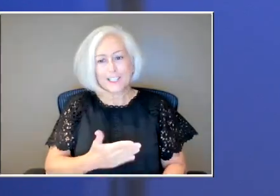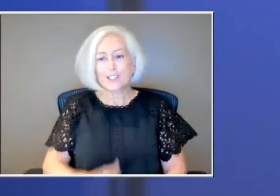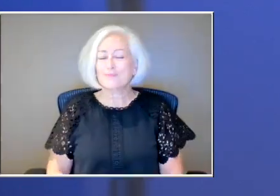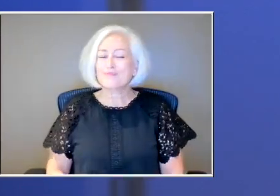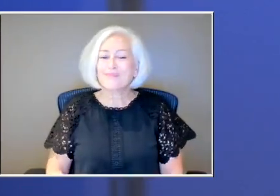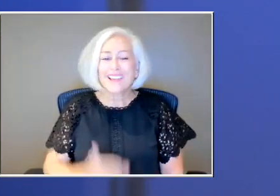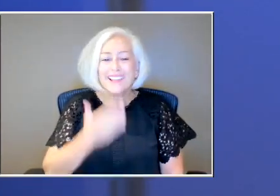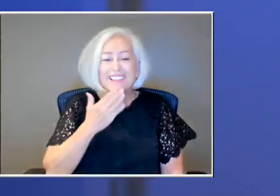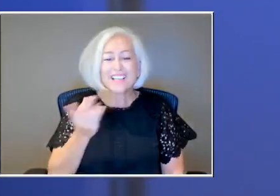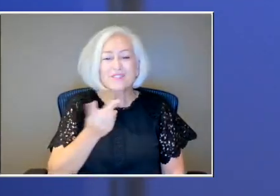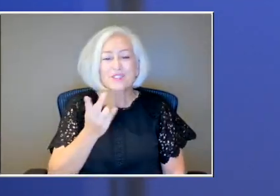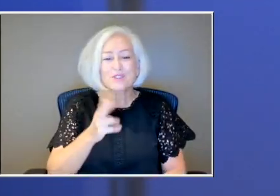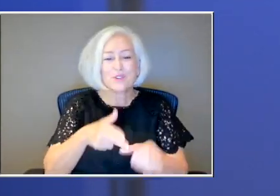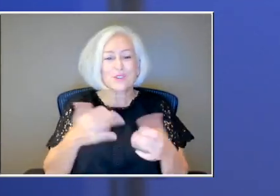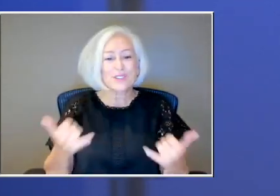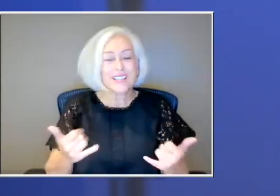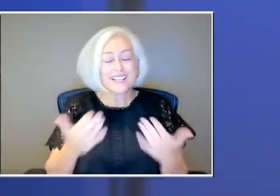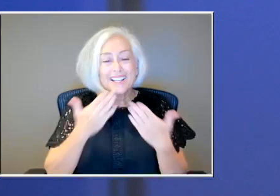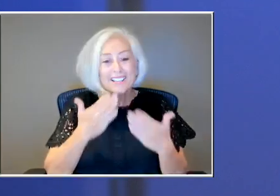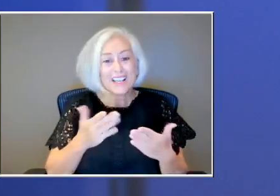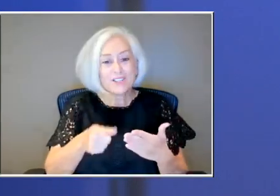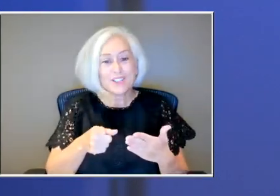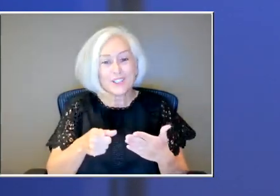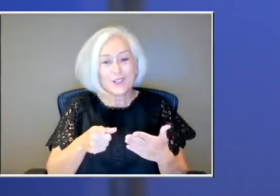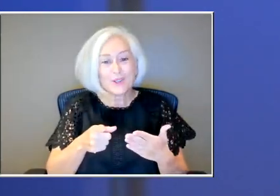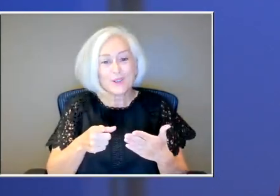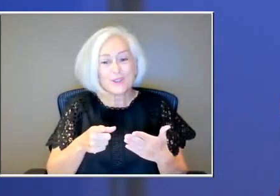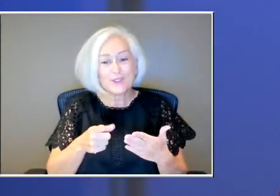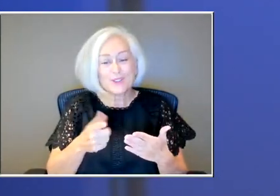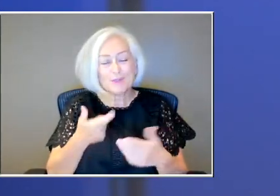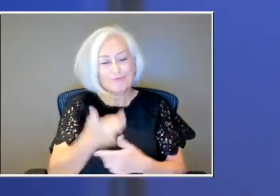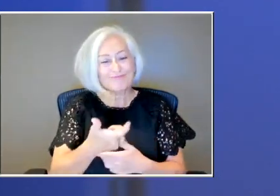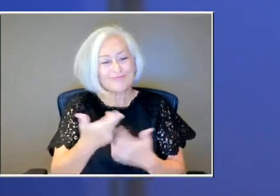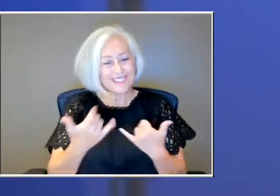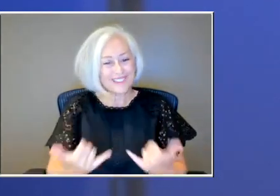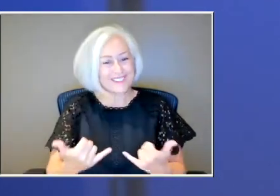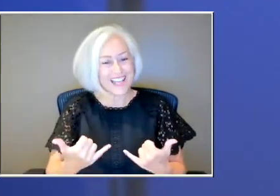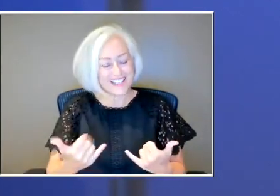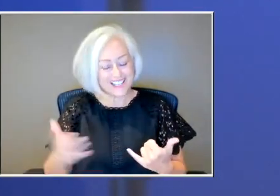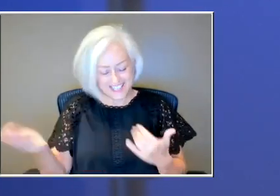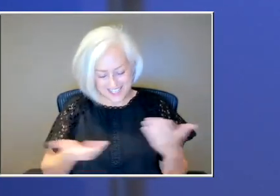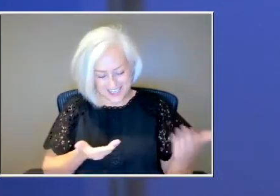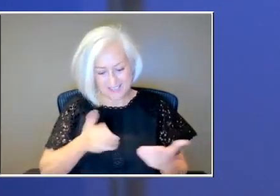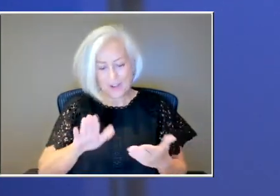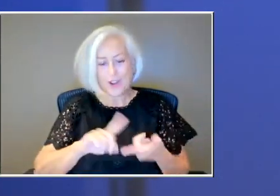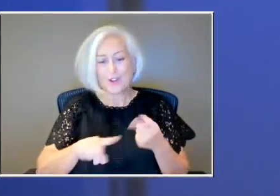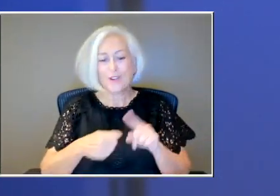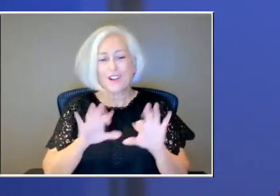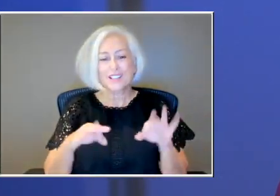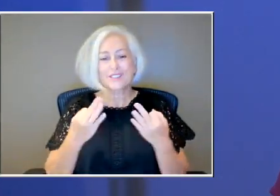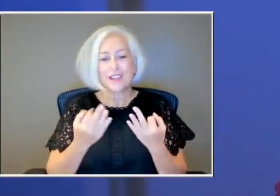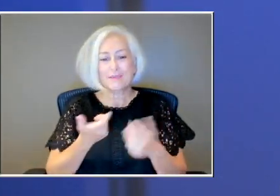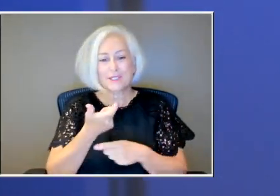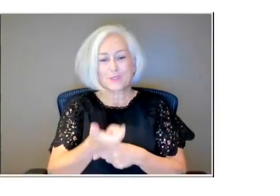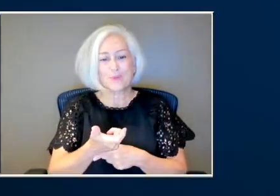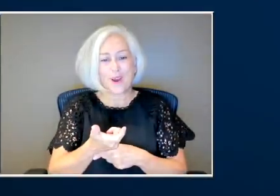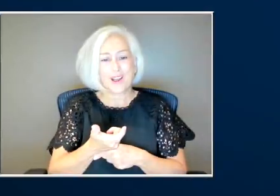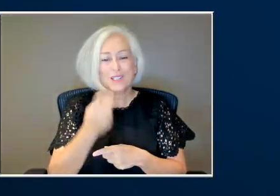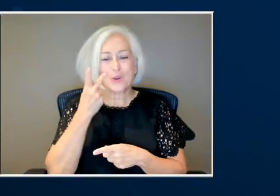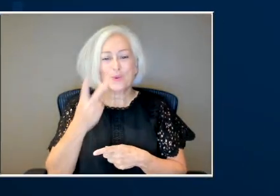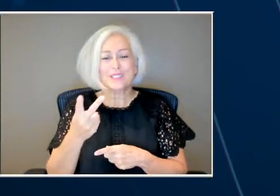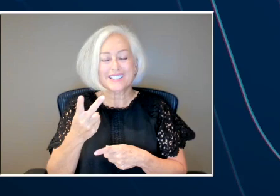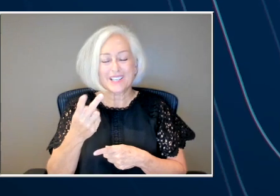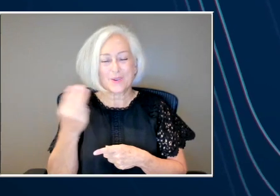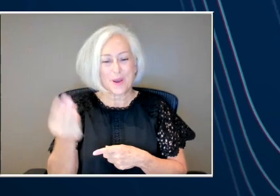today. Thanks to you for spending your morning with us. We invite you to invite your friends and family to watch. Have a great weekend. We'll see you back here on Monday. Coming